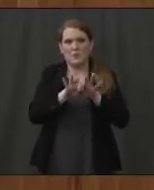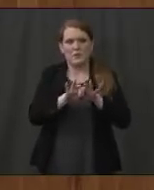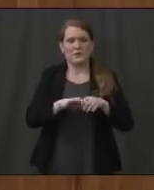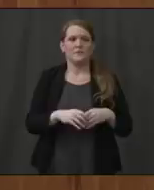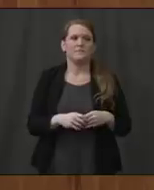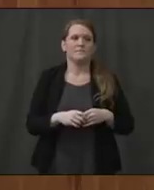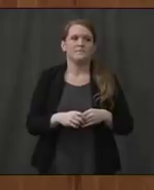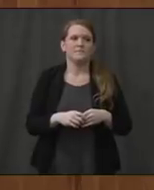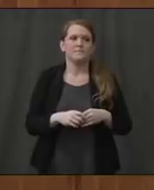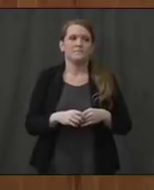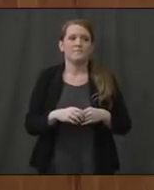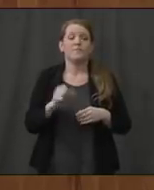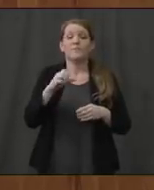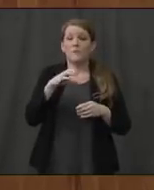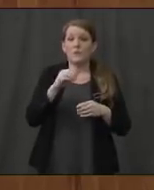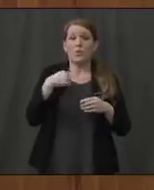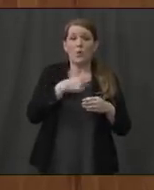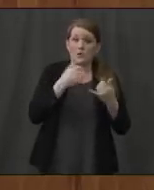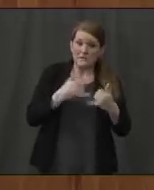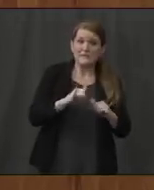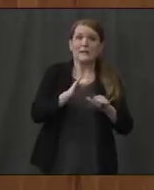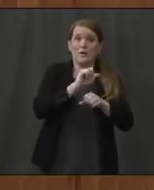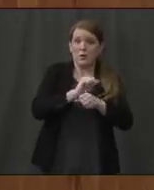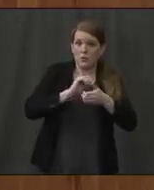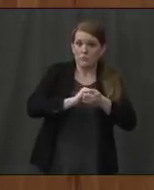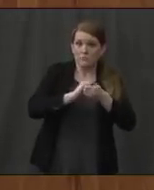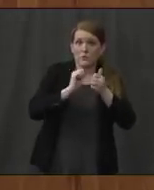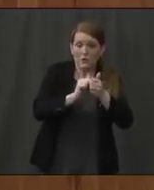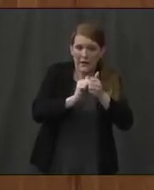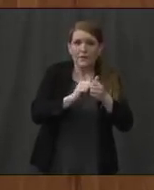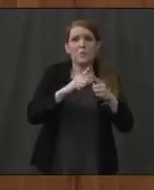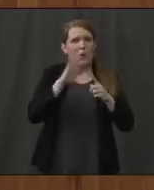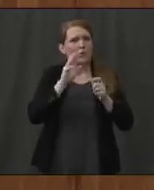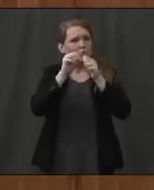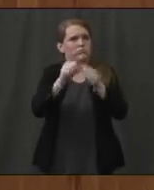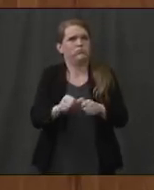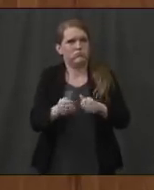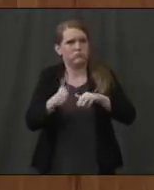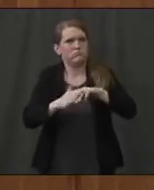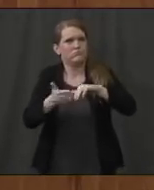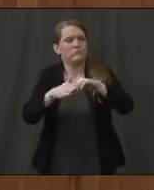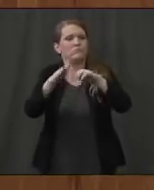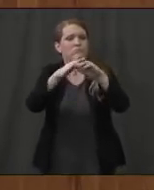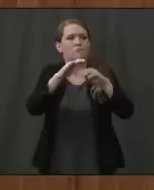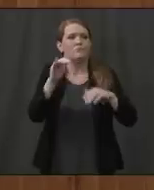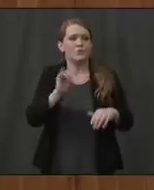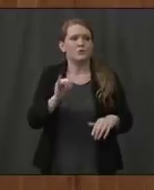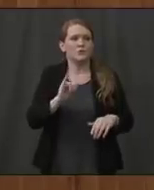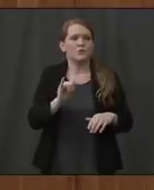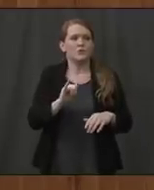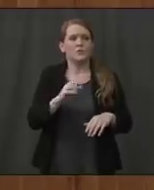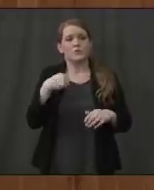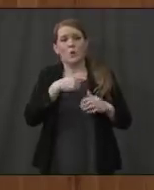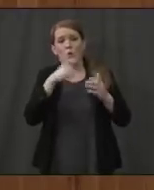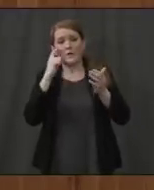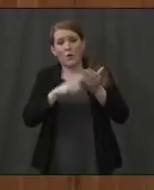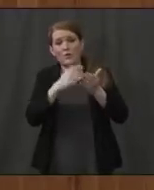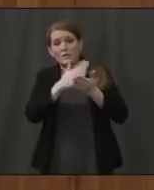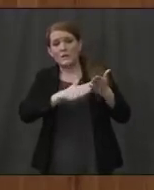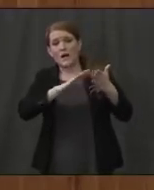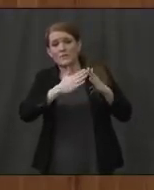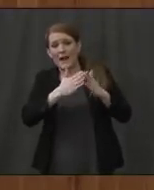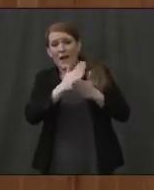work, and we're doing it today, but we're working to take patients who are in some of the areas where they have greatest intensity and some of the